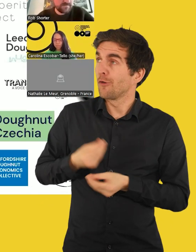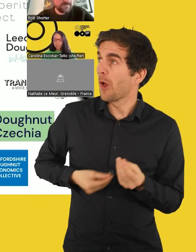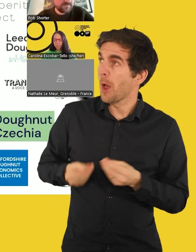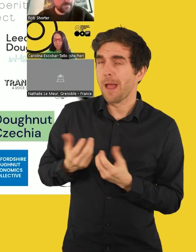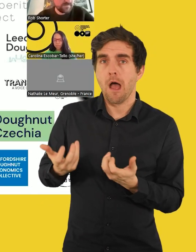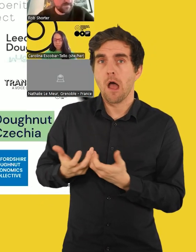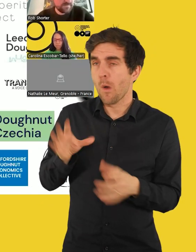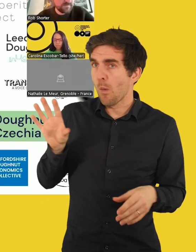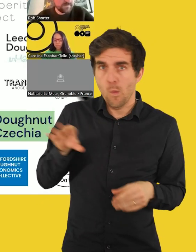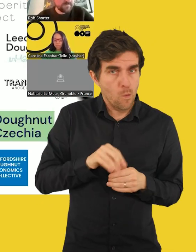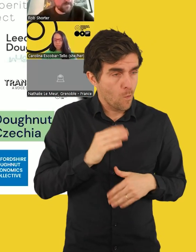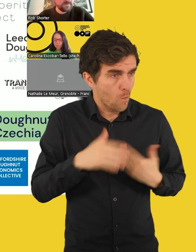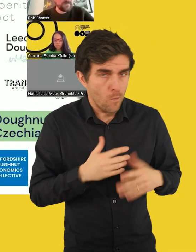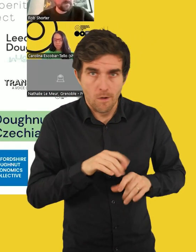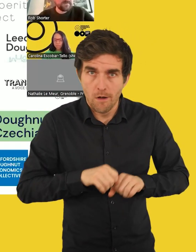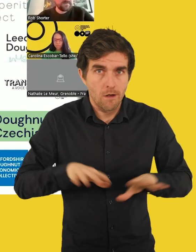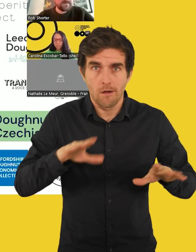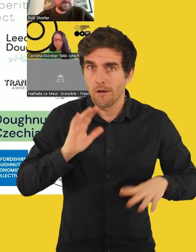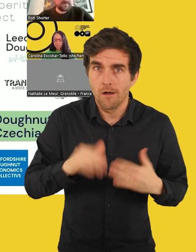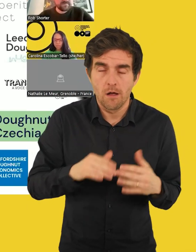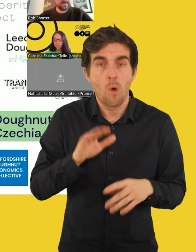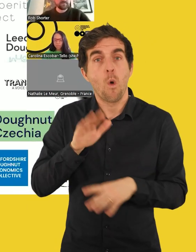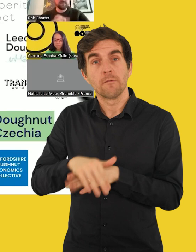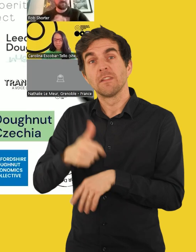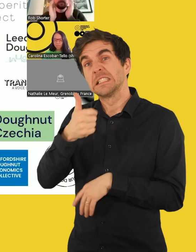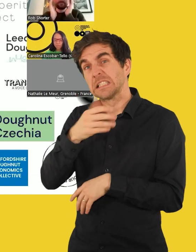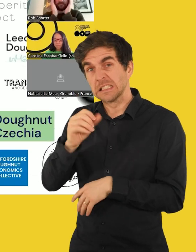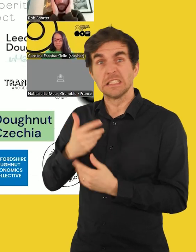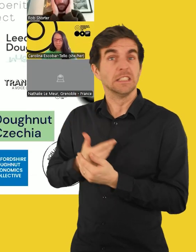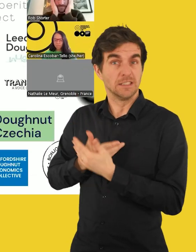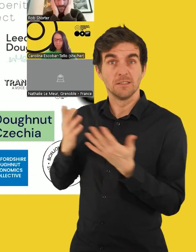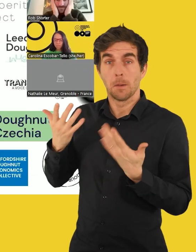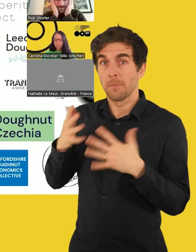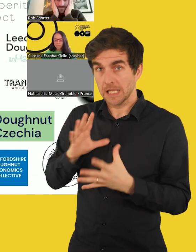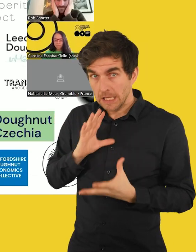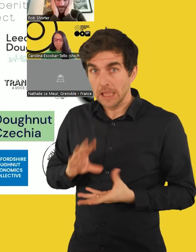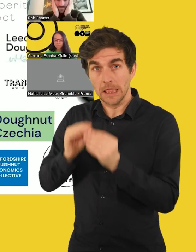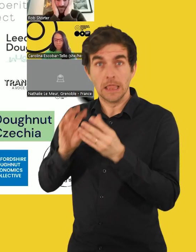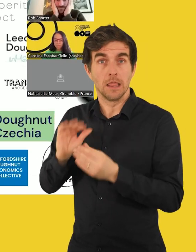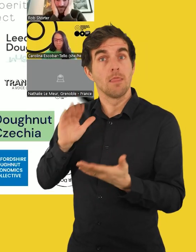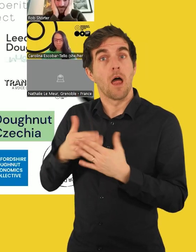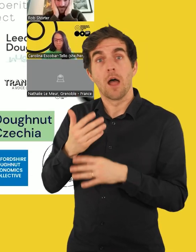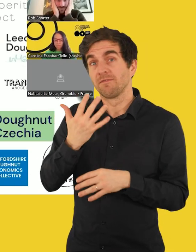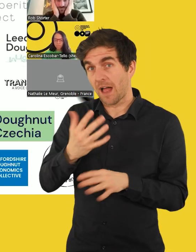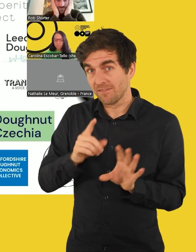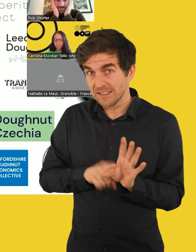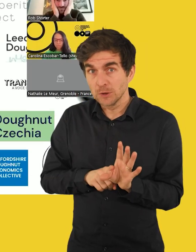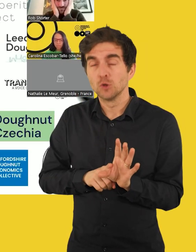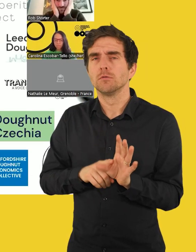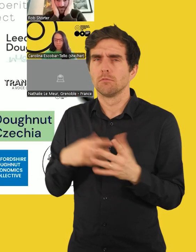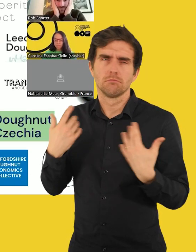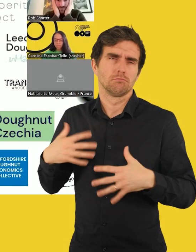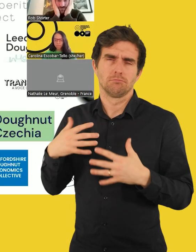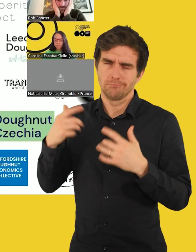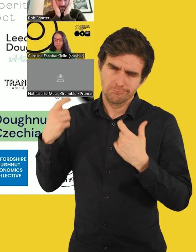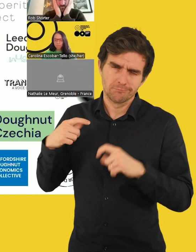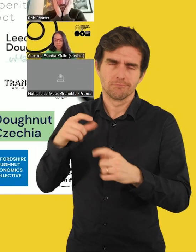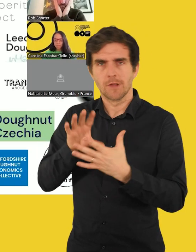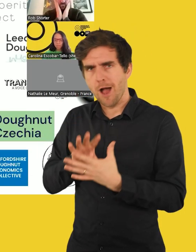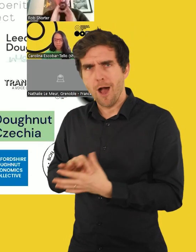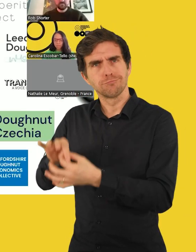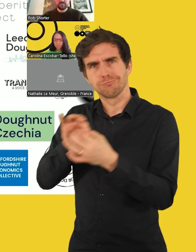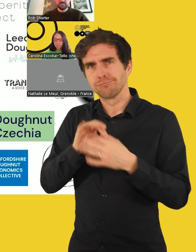the concepts of doughnut economics in practice. And there's over 60 of them that have been created over the last 5 years, doing